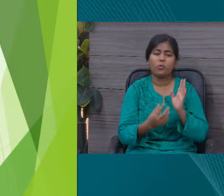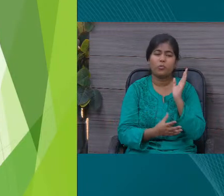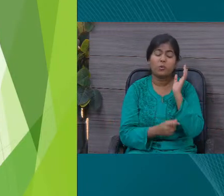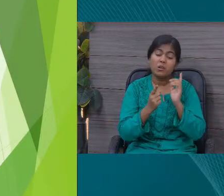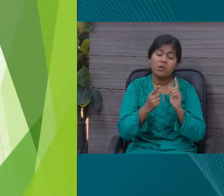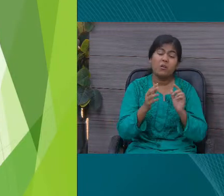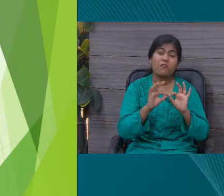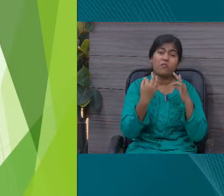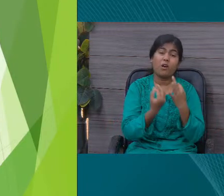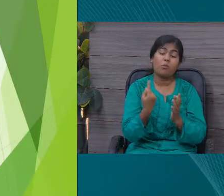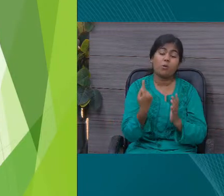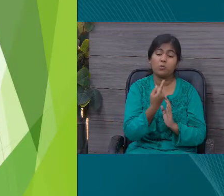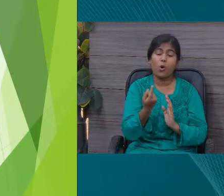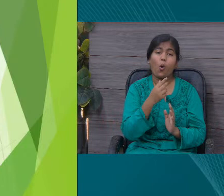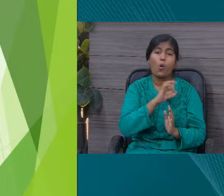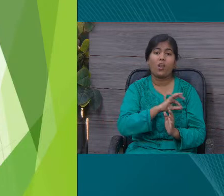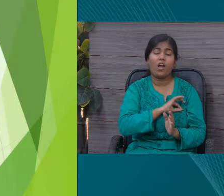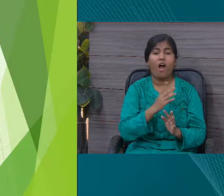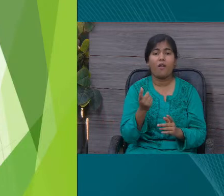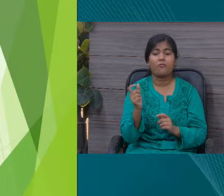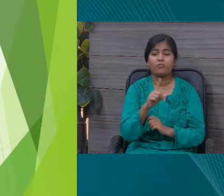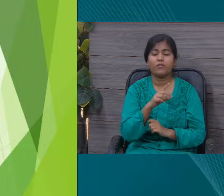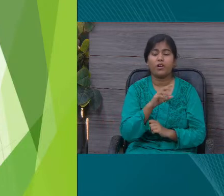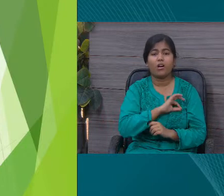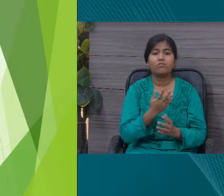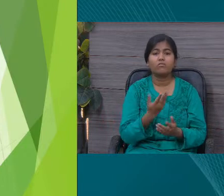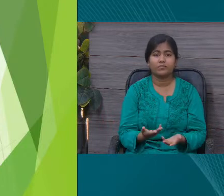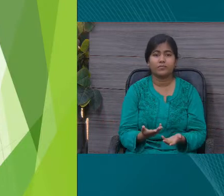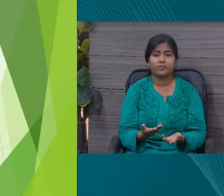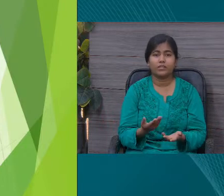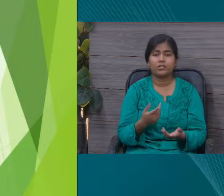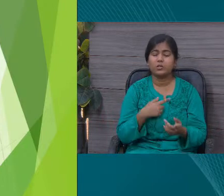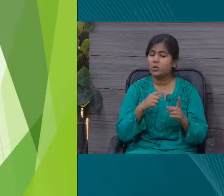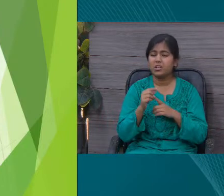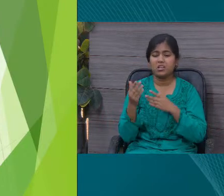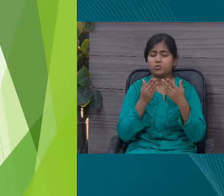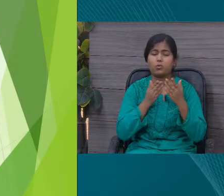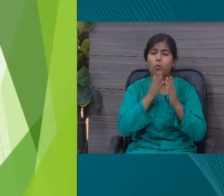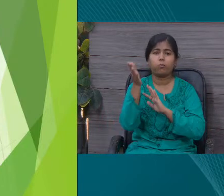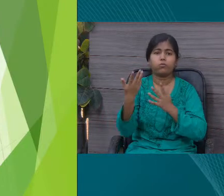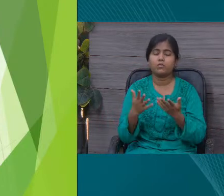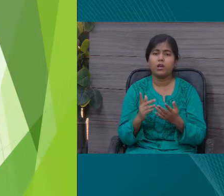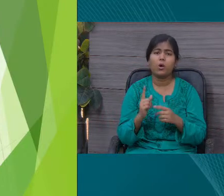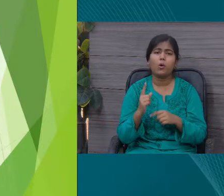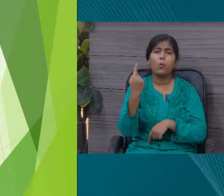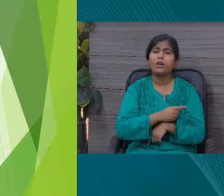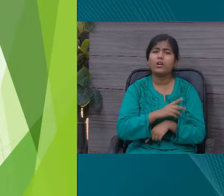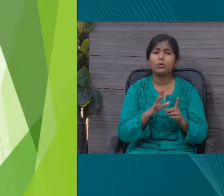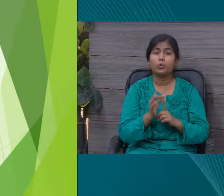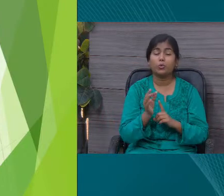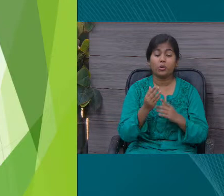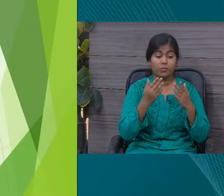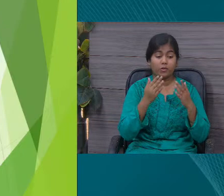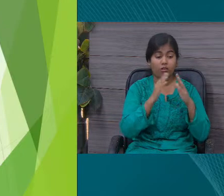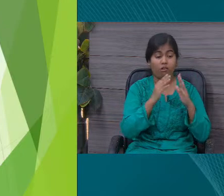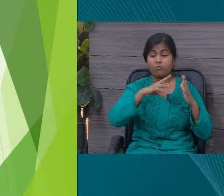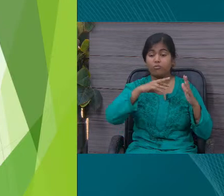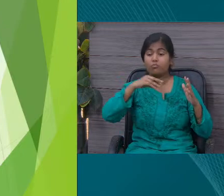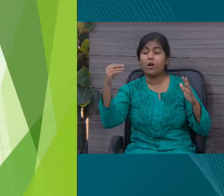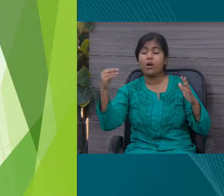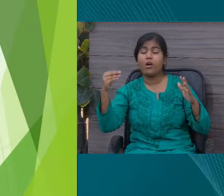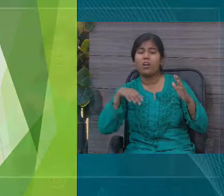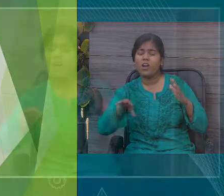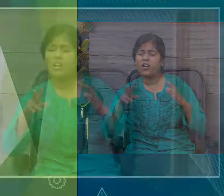schooling. He sees other children going to schools. So one day the writer, when he steps out of his house, he casually sees the